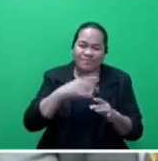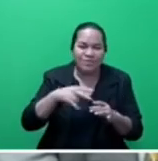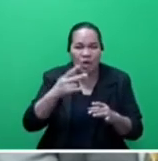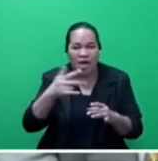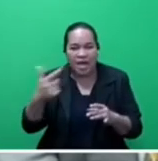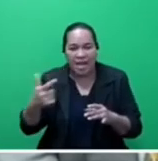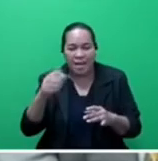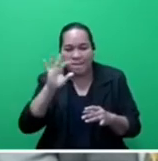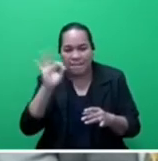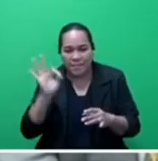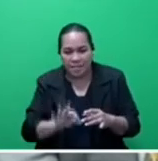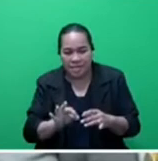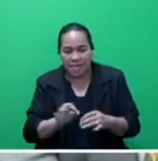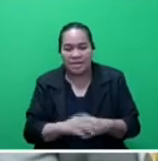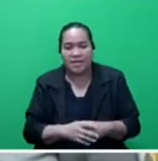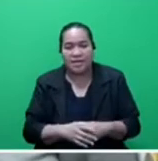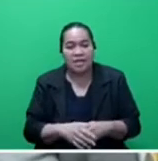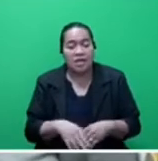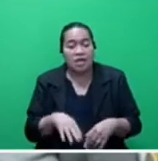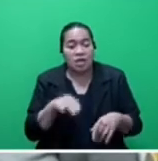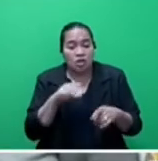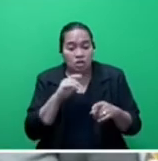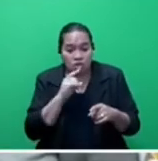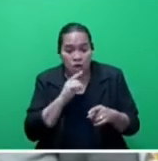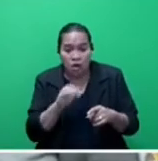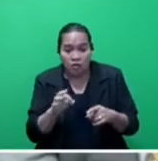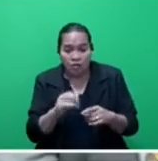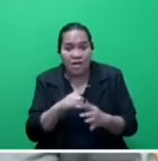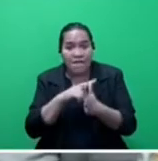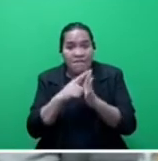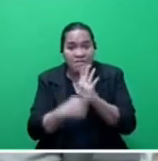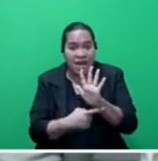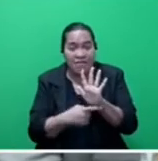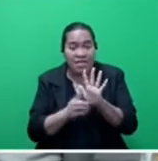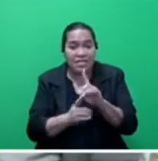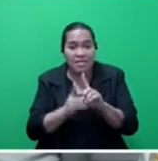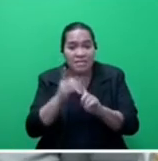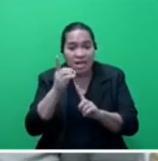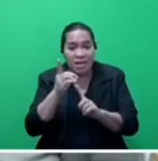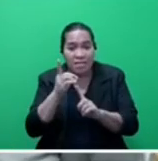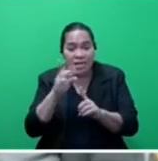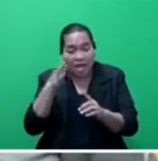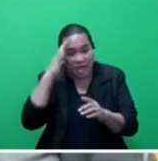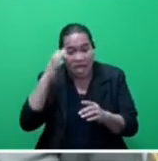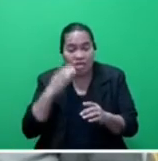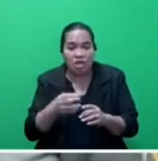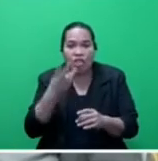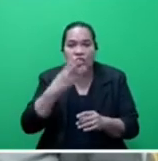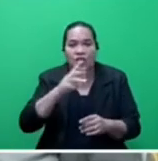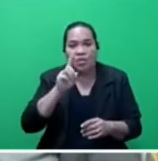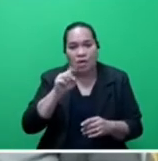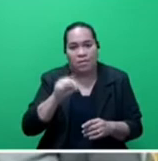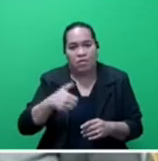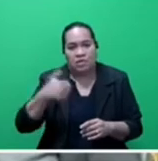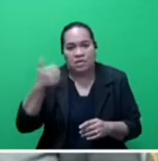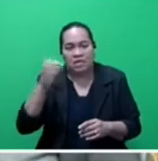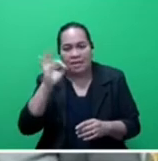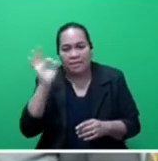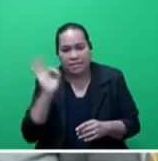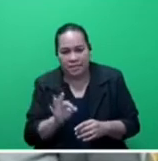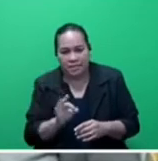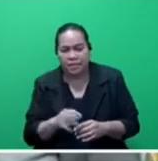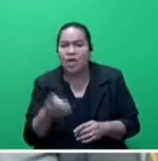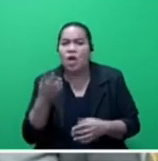non-resident average corporate rate for the 5 developing countries is 31.6%. In 2013,